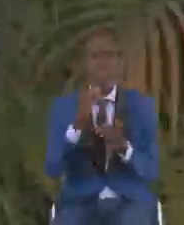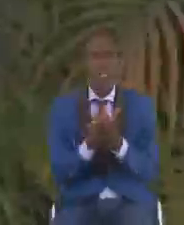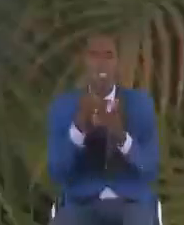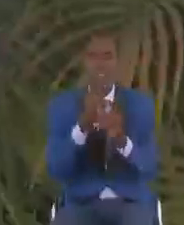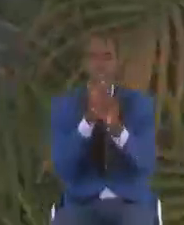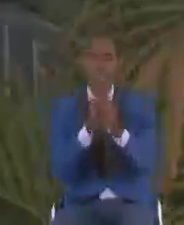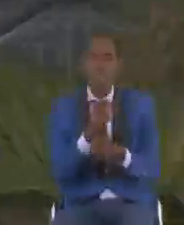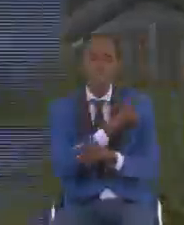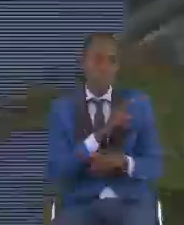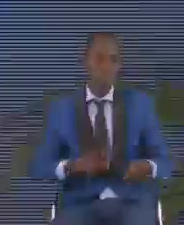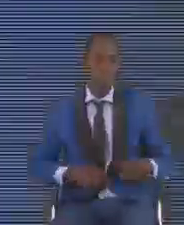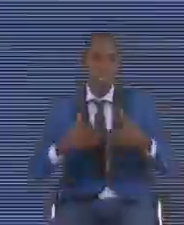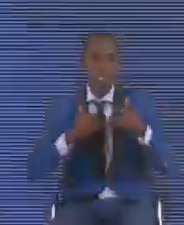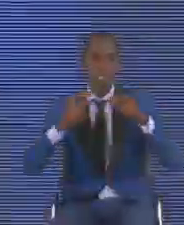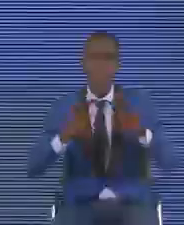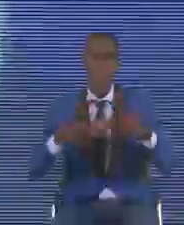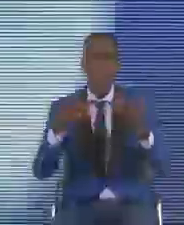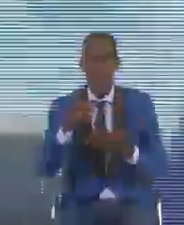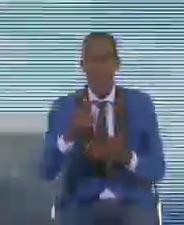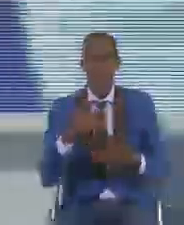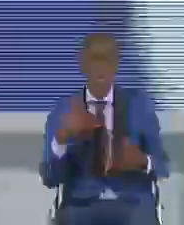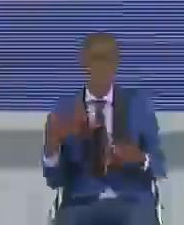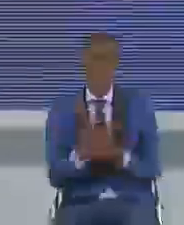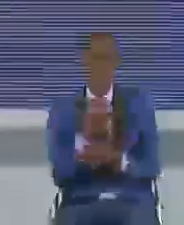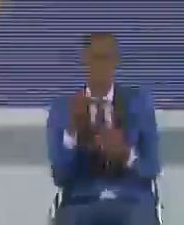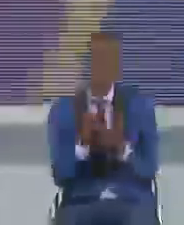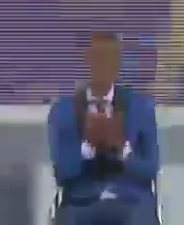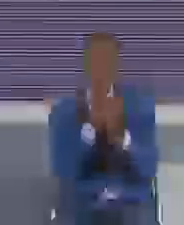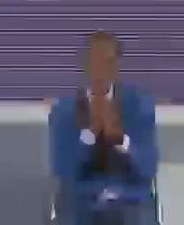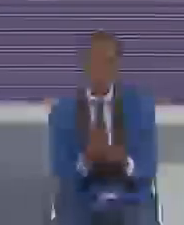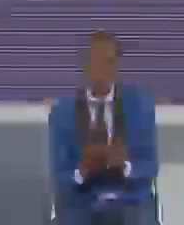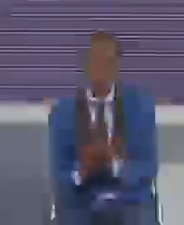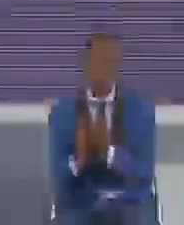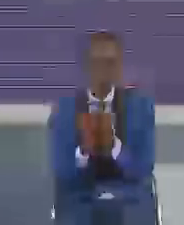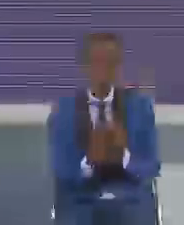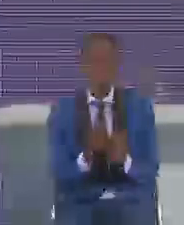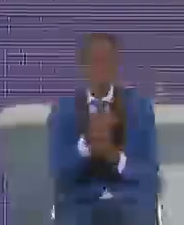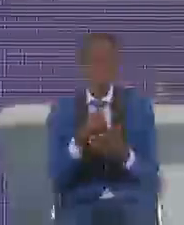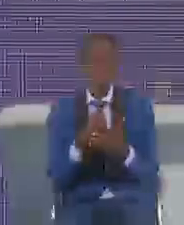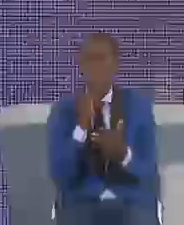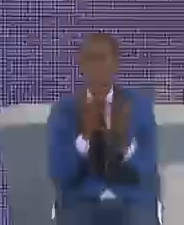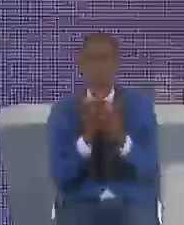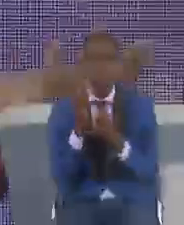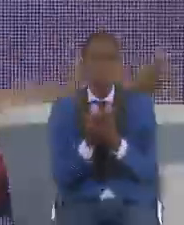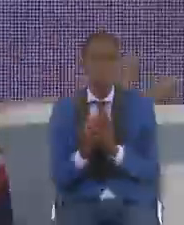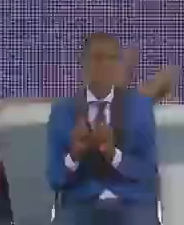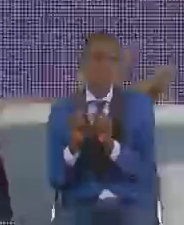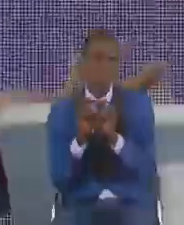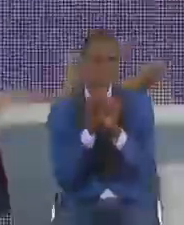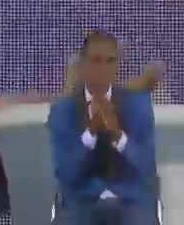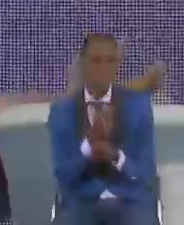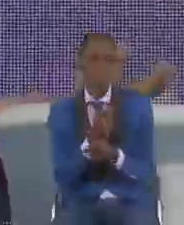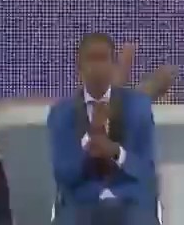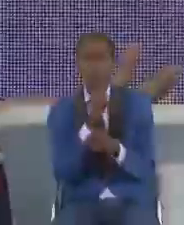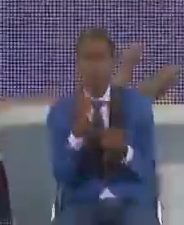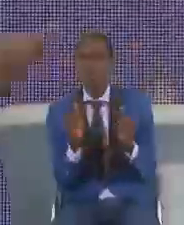has given you, you are taking that gift along. And it is through that gift, not by yourself, not with the